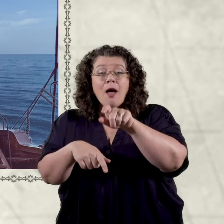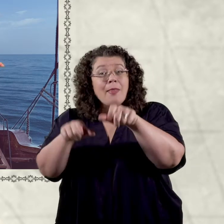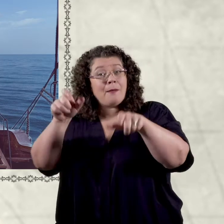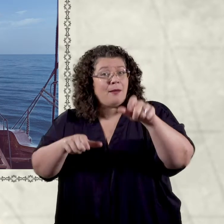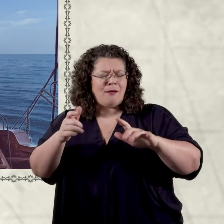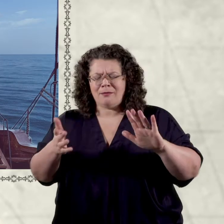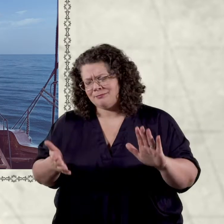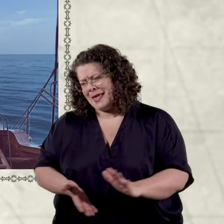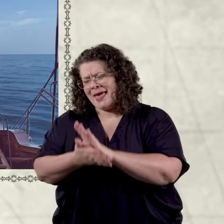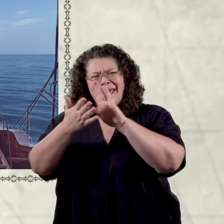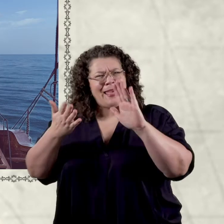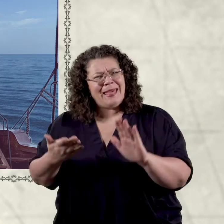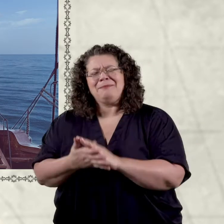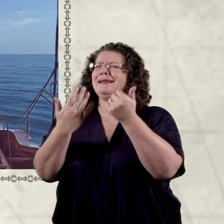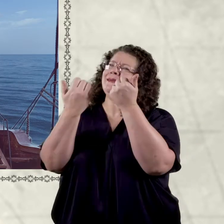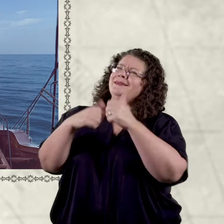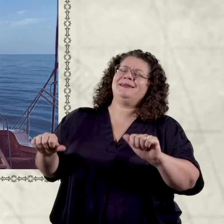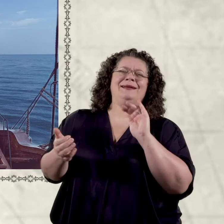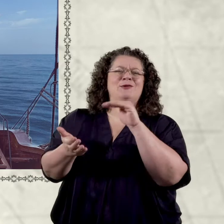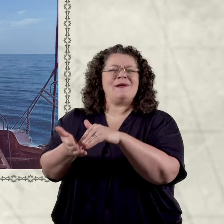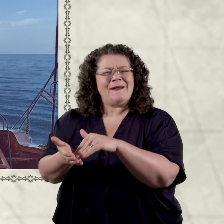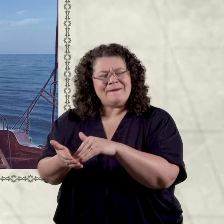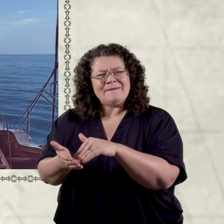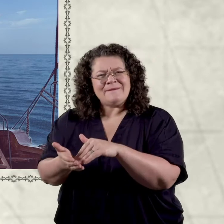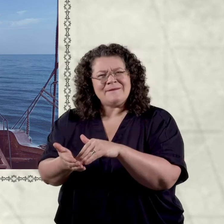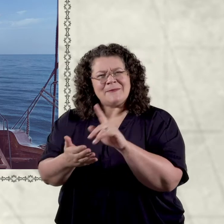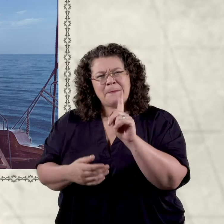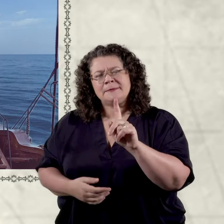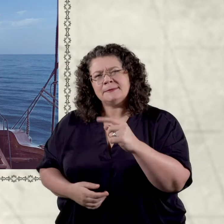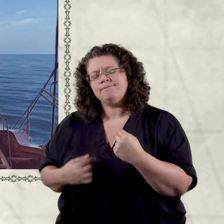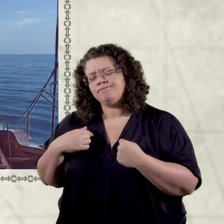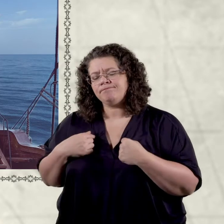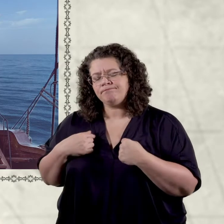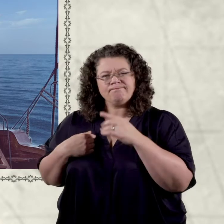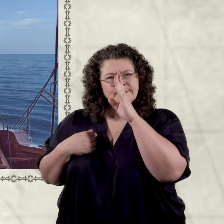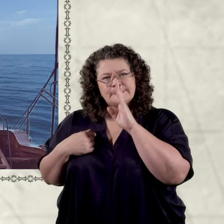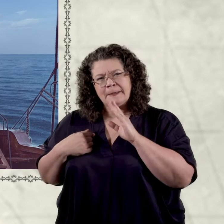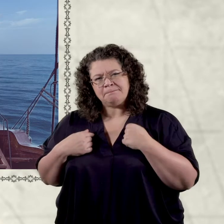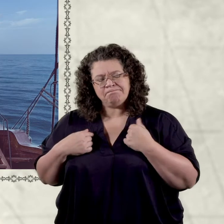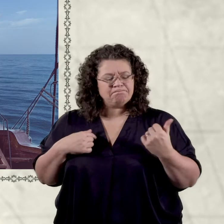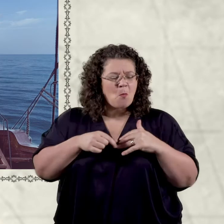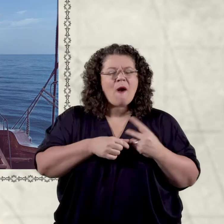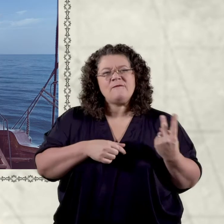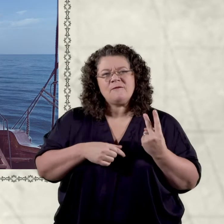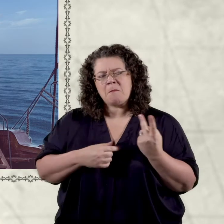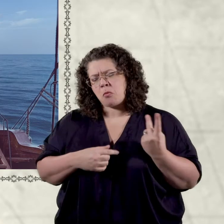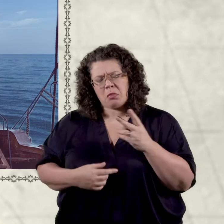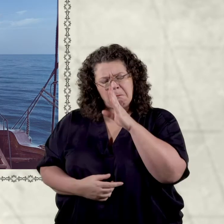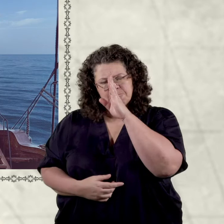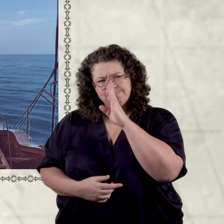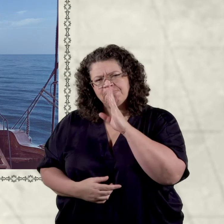And all the other passengers are very, very happy. But it's sadness that fills my heart and